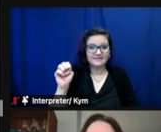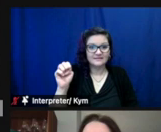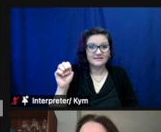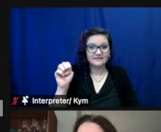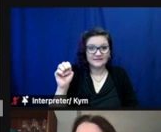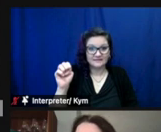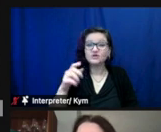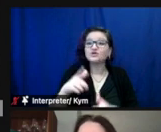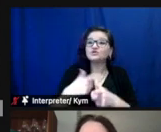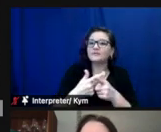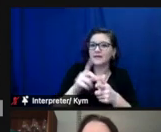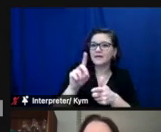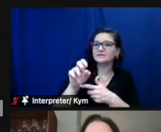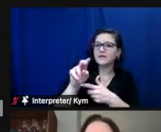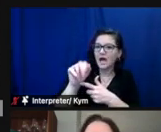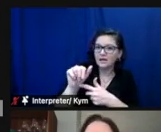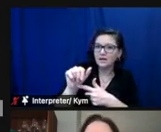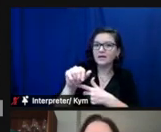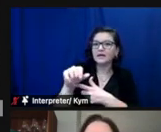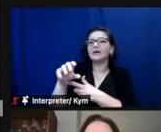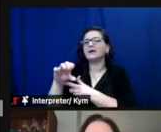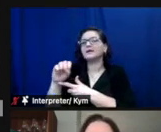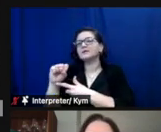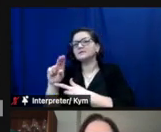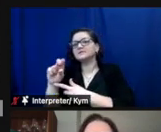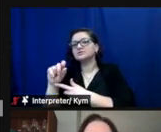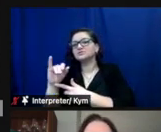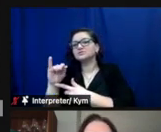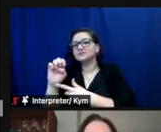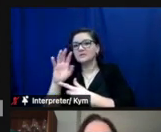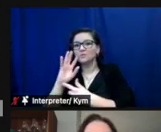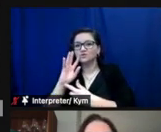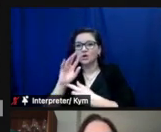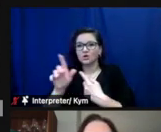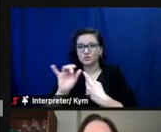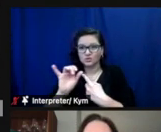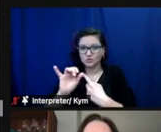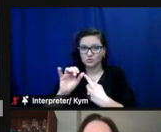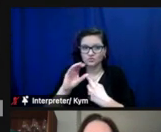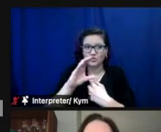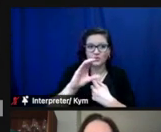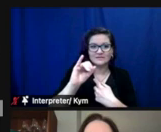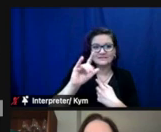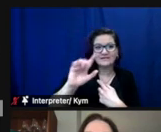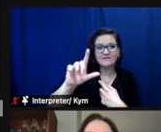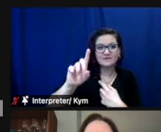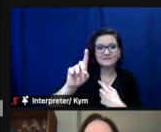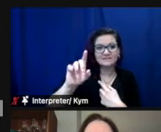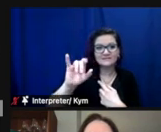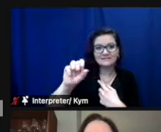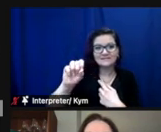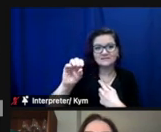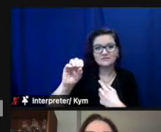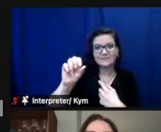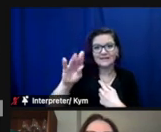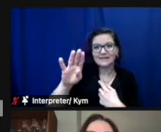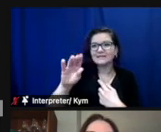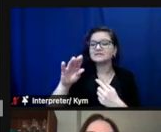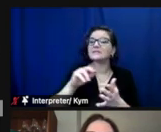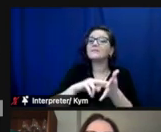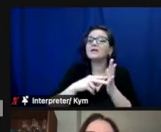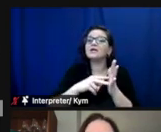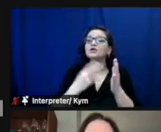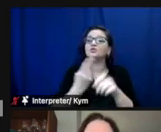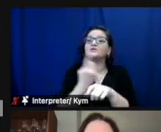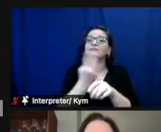Donna and Susie talk. So so civil disobedience is when you use a peaceful method to protest something that you